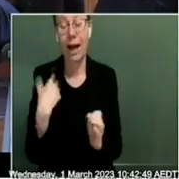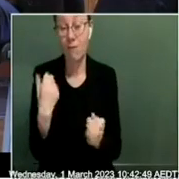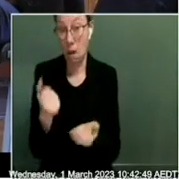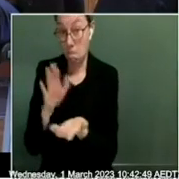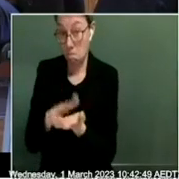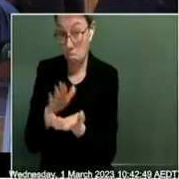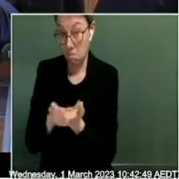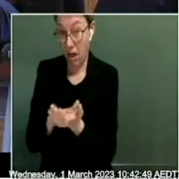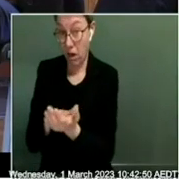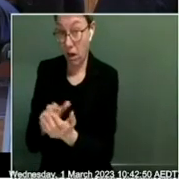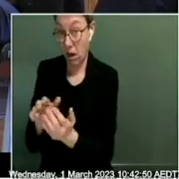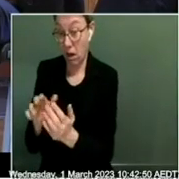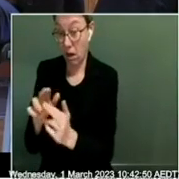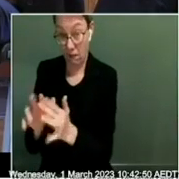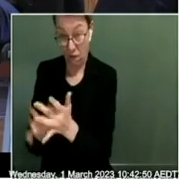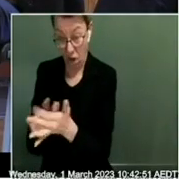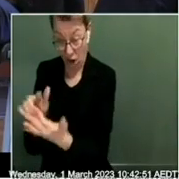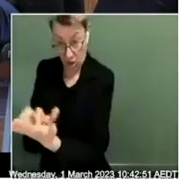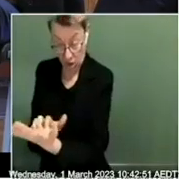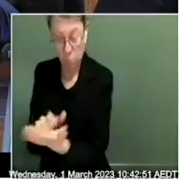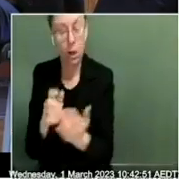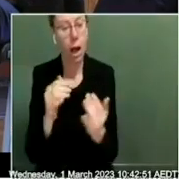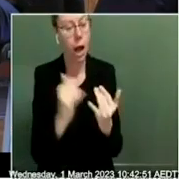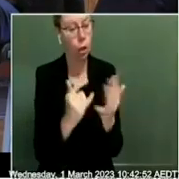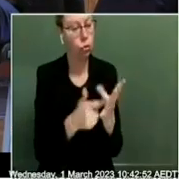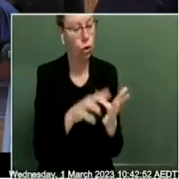grandmother. Mum had nephritis.